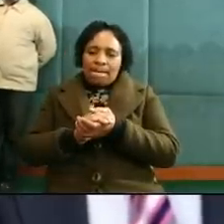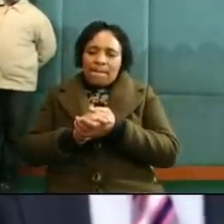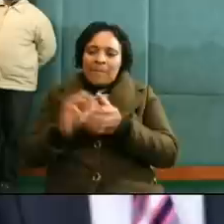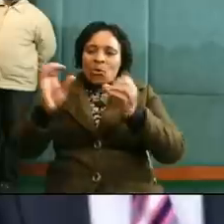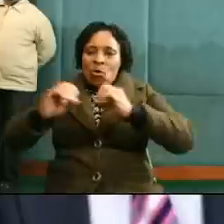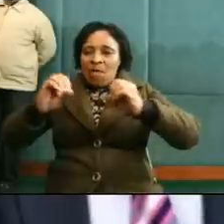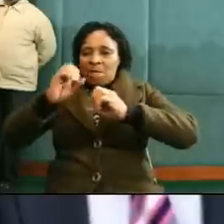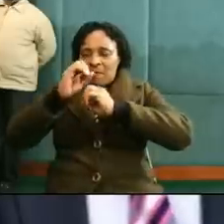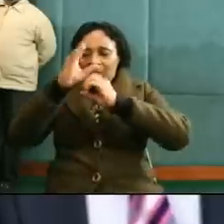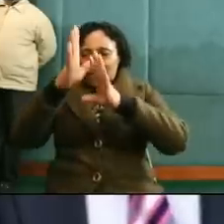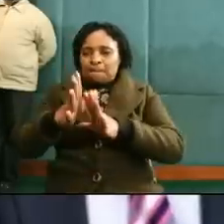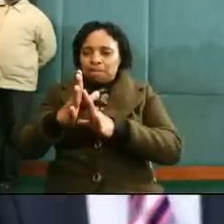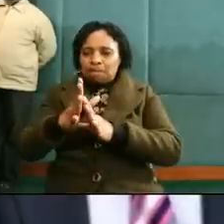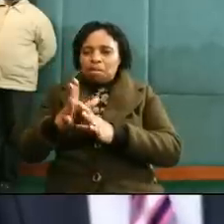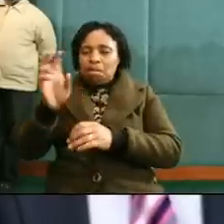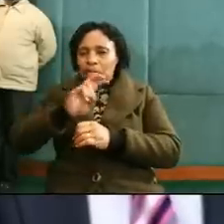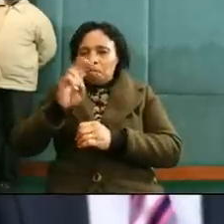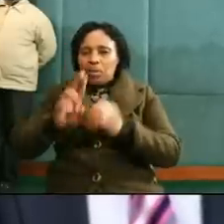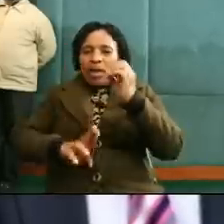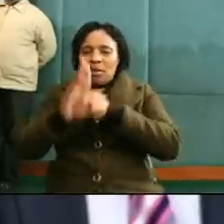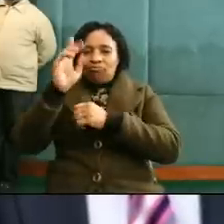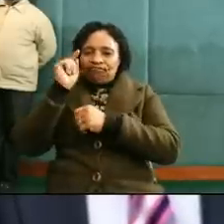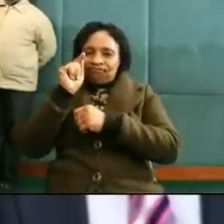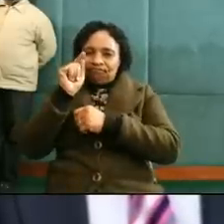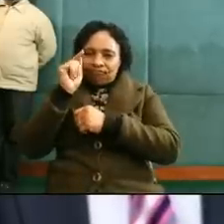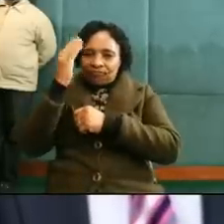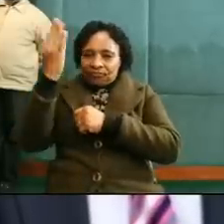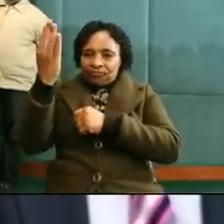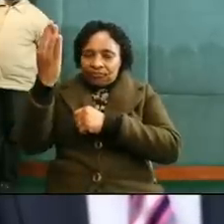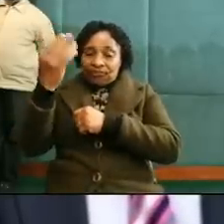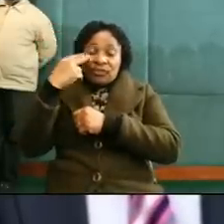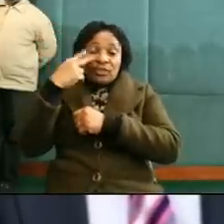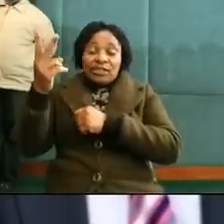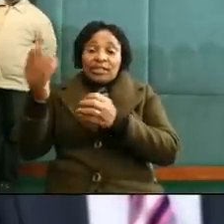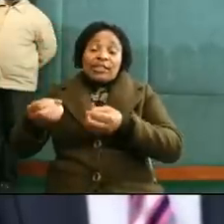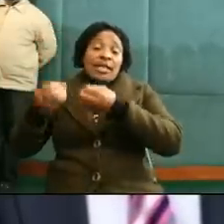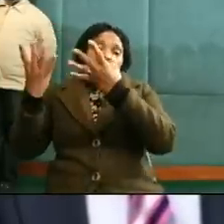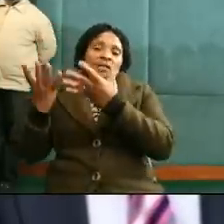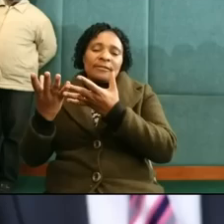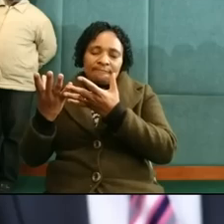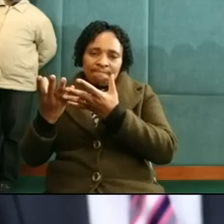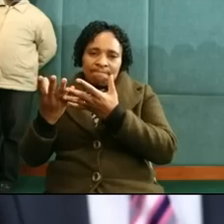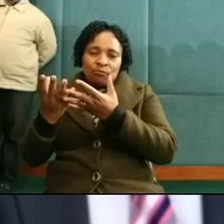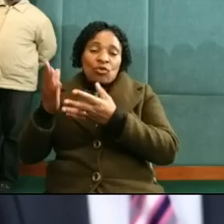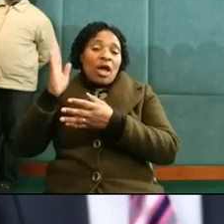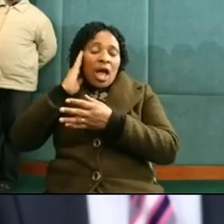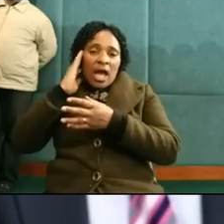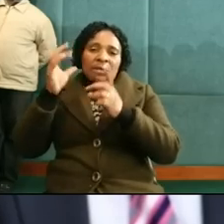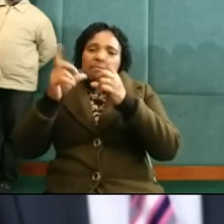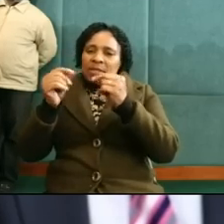Oh, Father, we have looked up to you. We have seen your sacrifice. We have heard